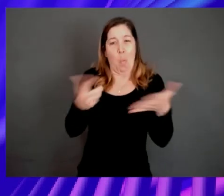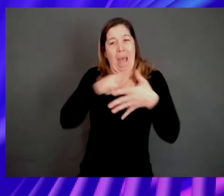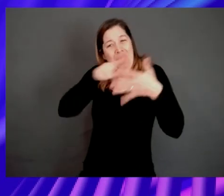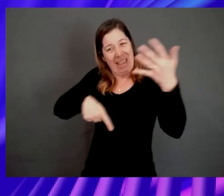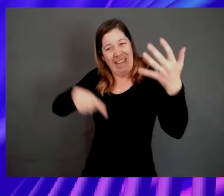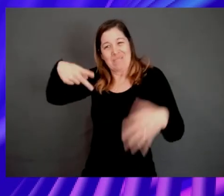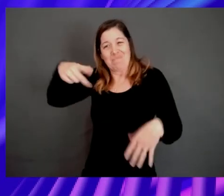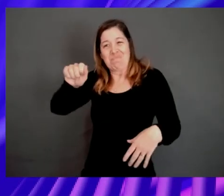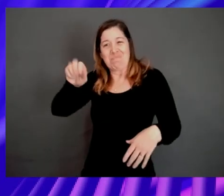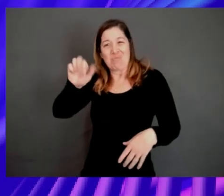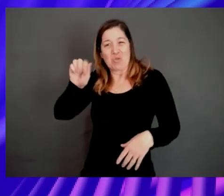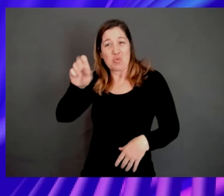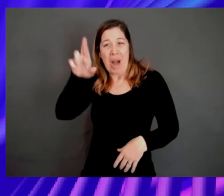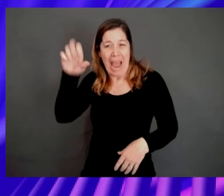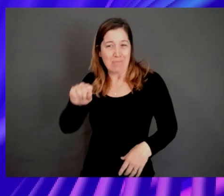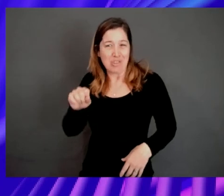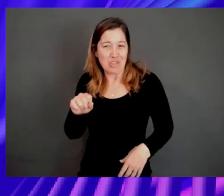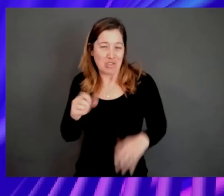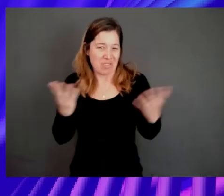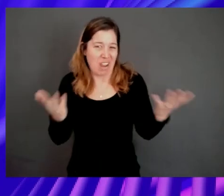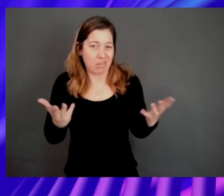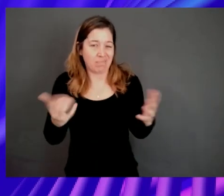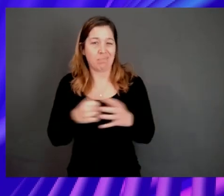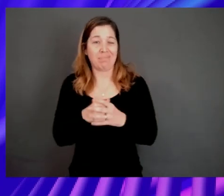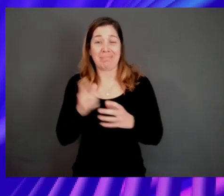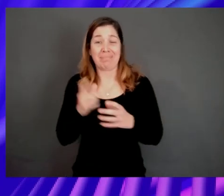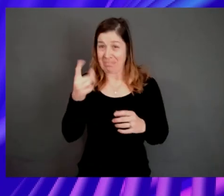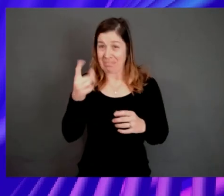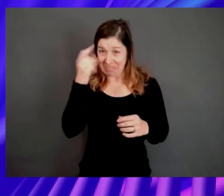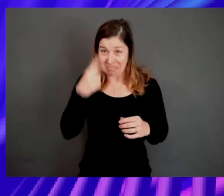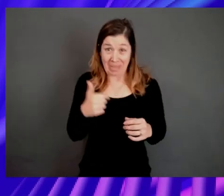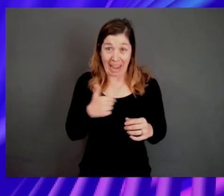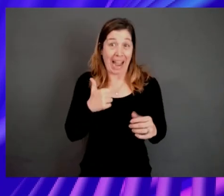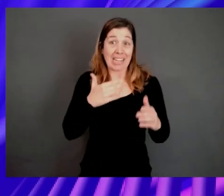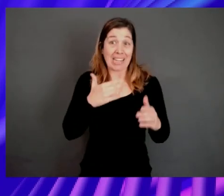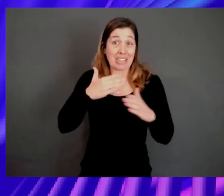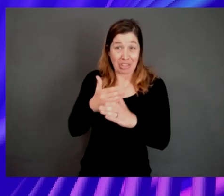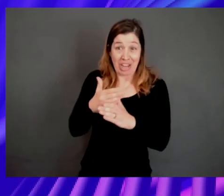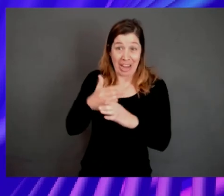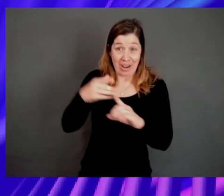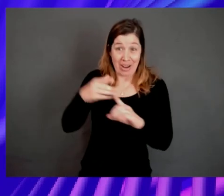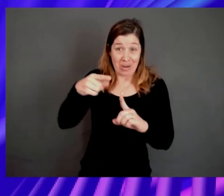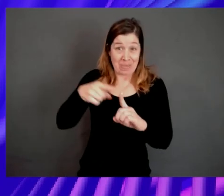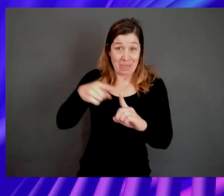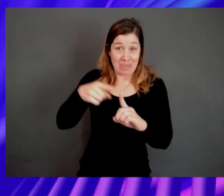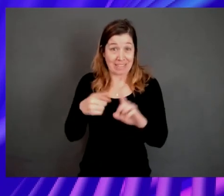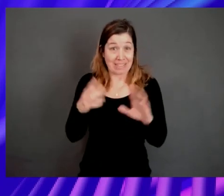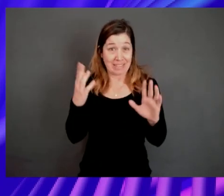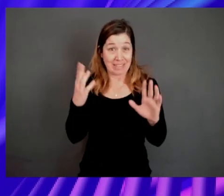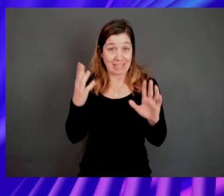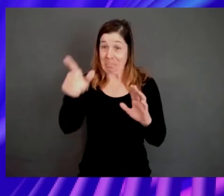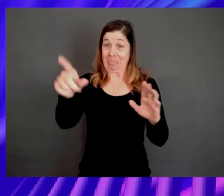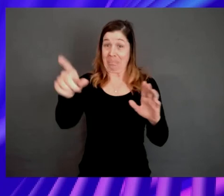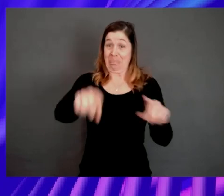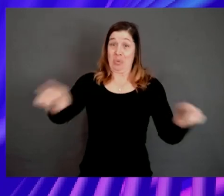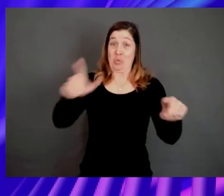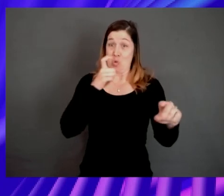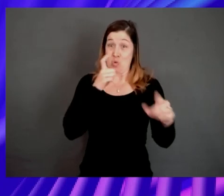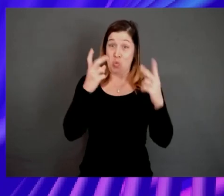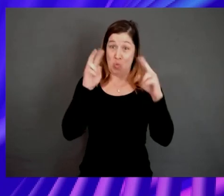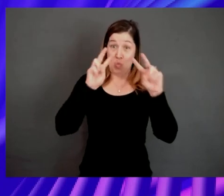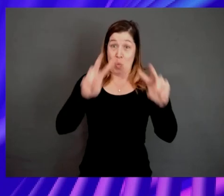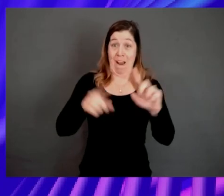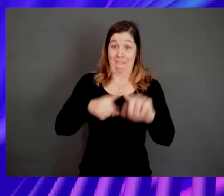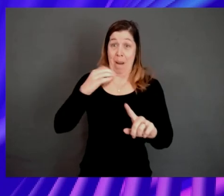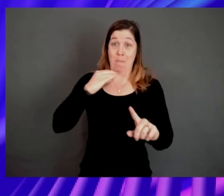And I'll personally share this, and the viewers at home can actually go through this notebook that